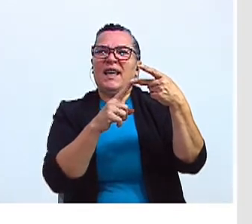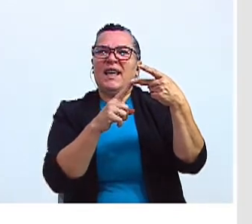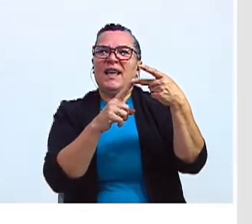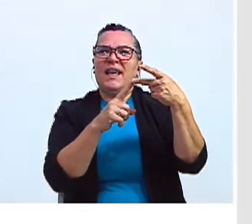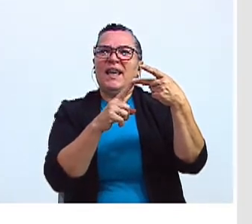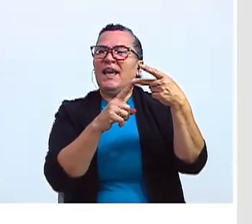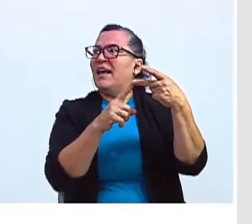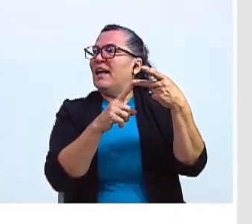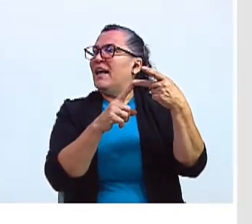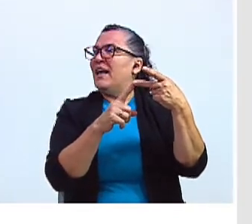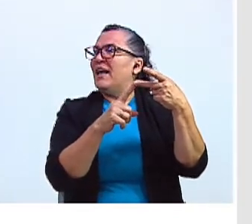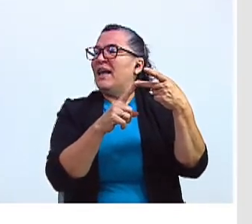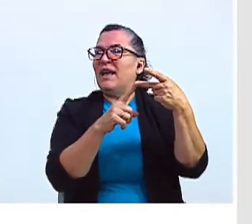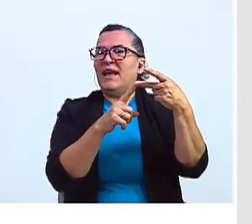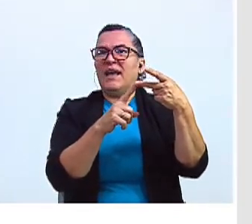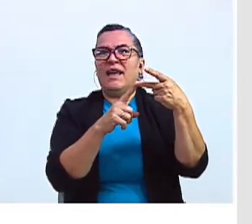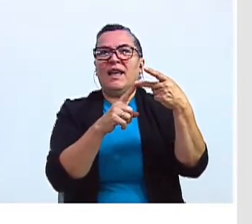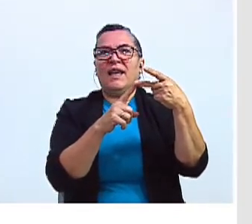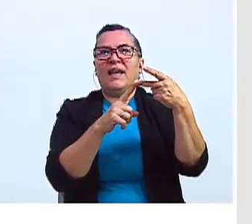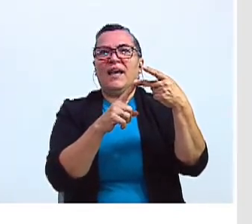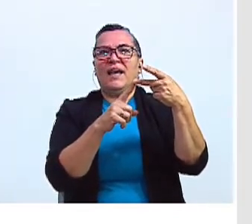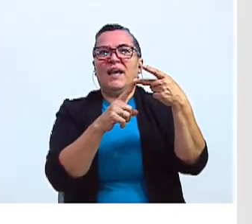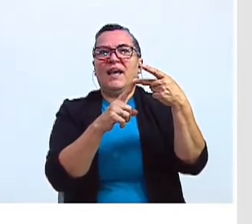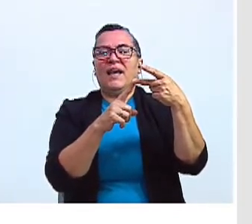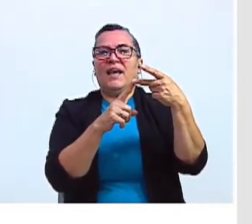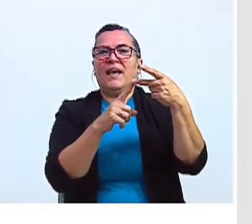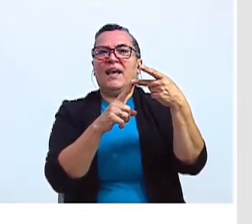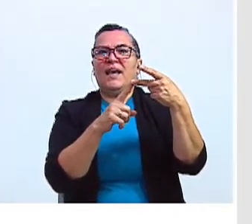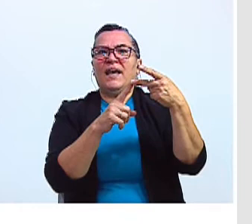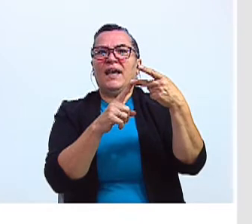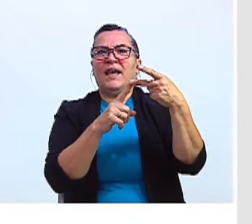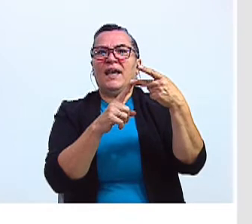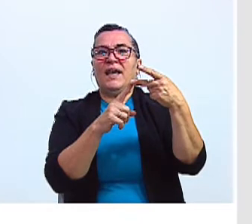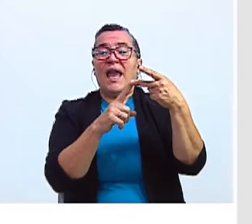that the number 2 is